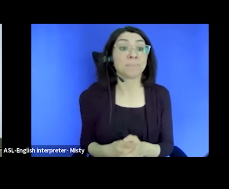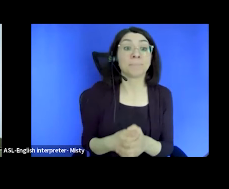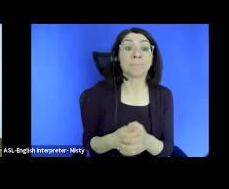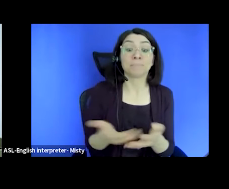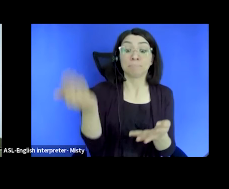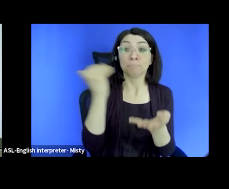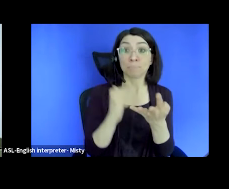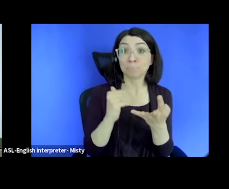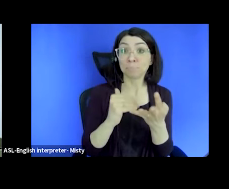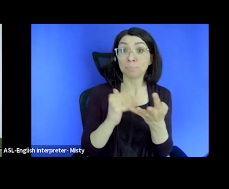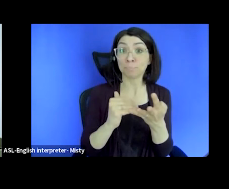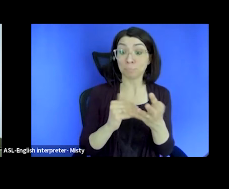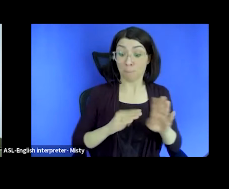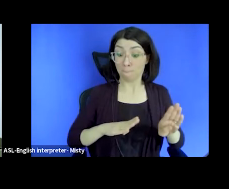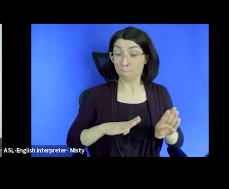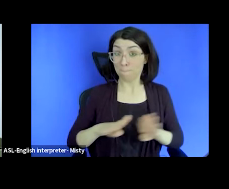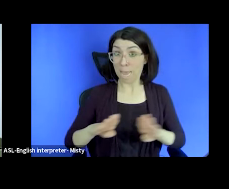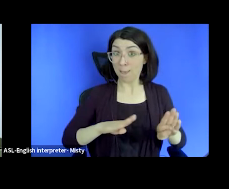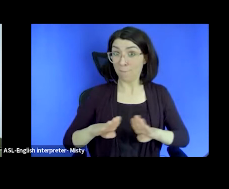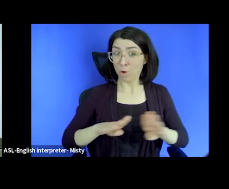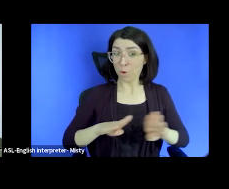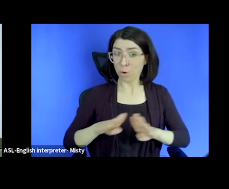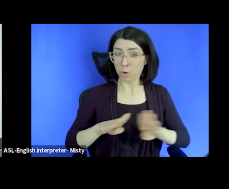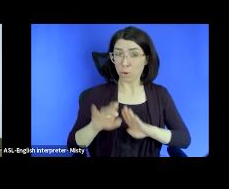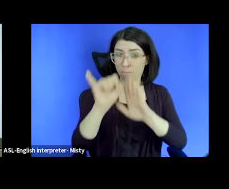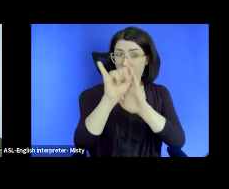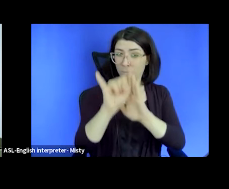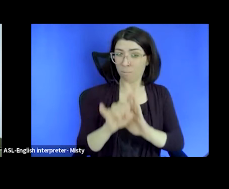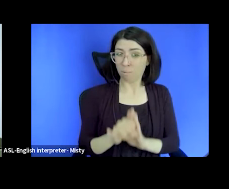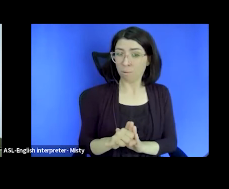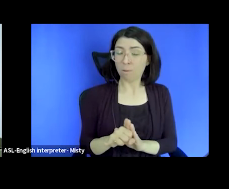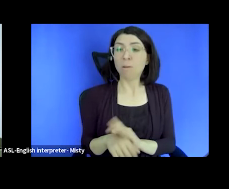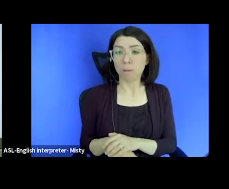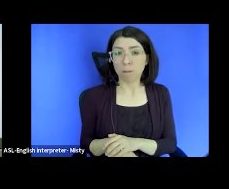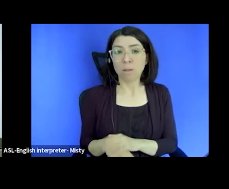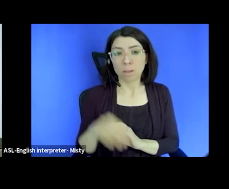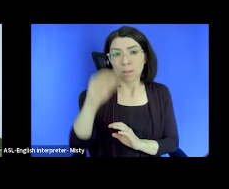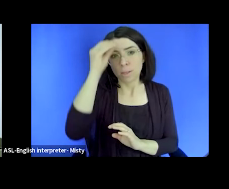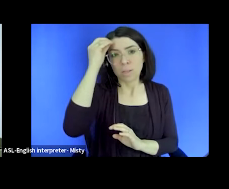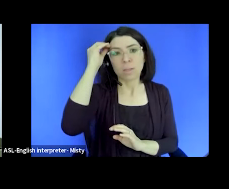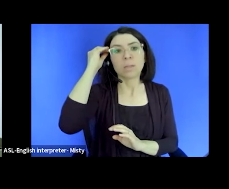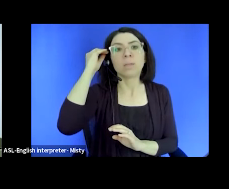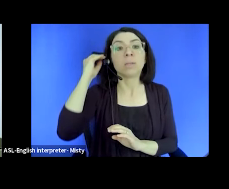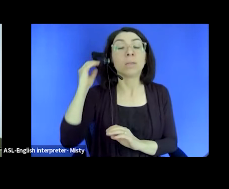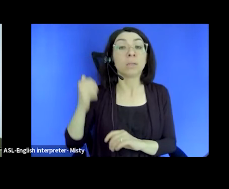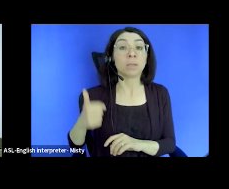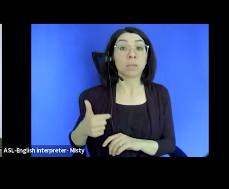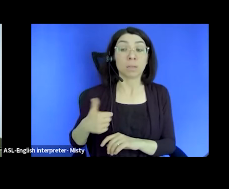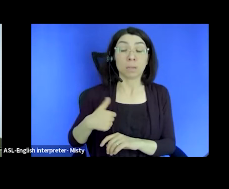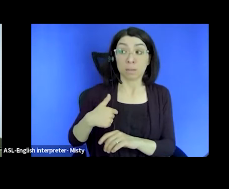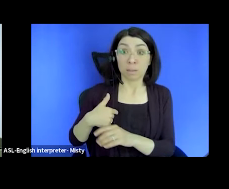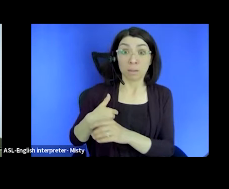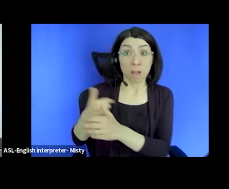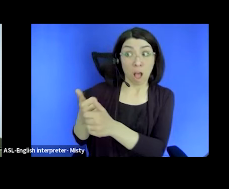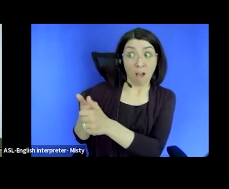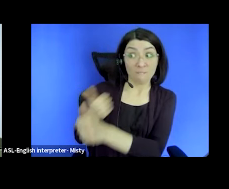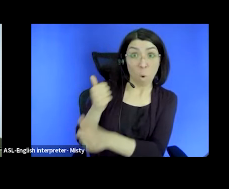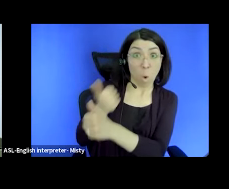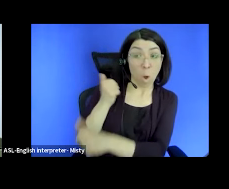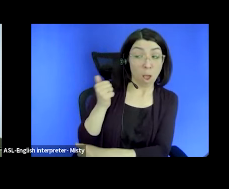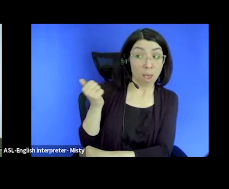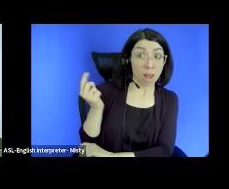I do differently to test out the 2 predictions? So the behaviors that you might identify is, instead of avoiding her, I'll call her